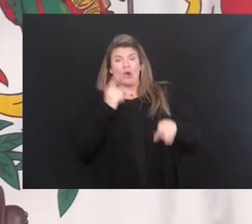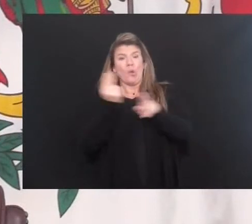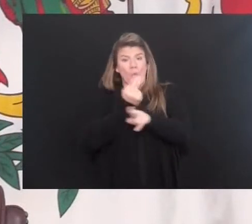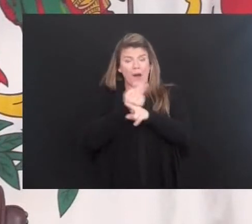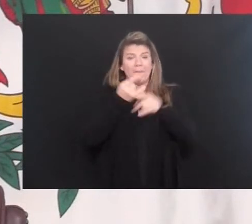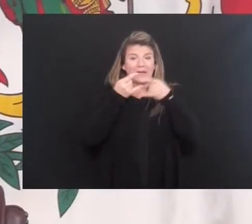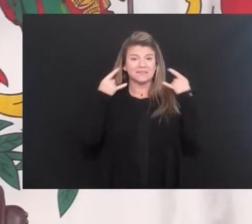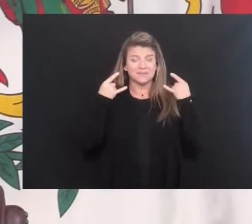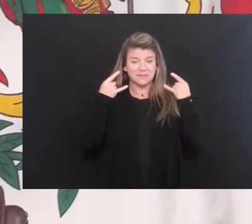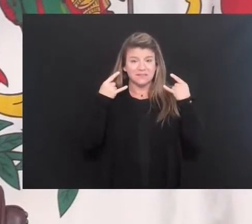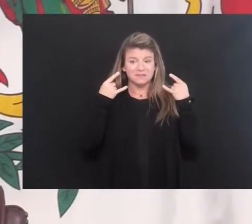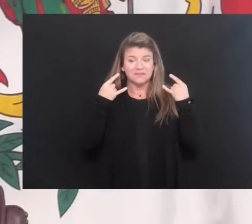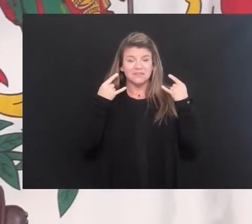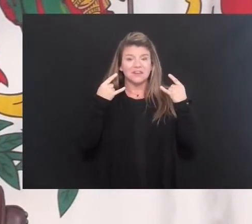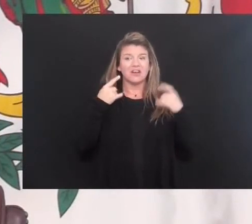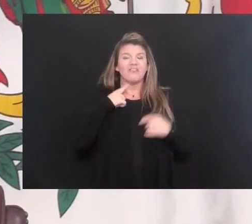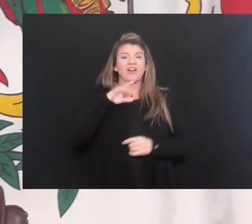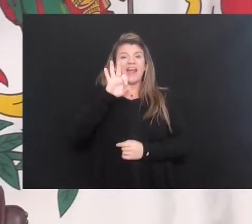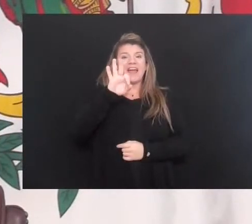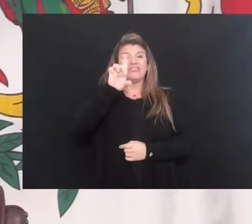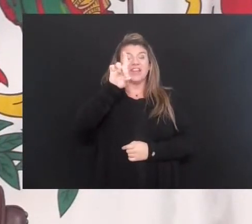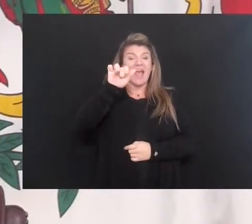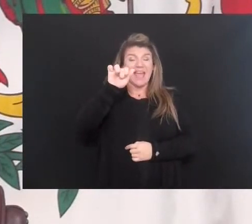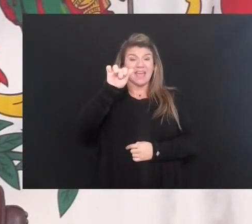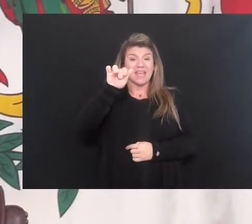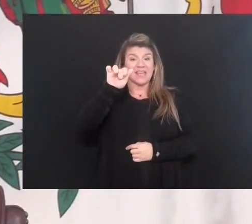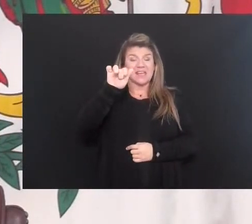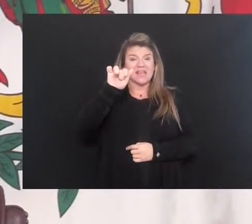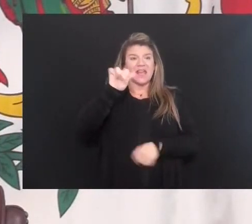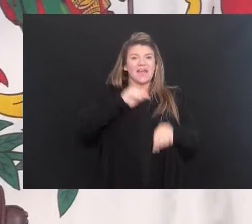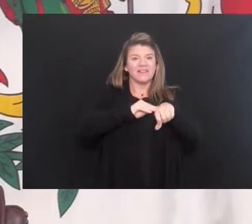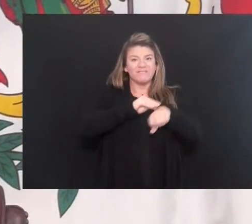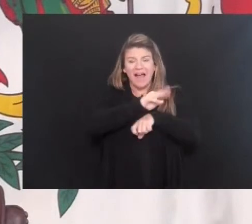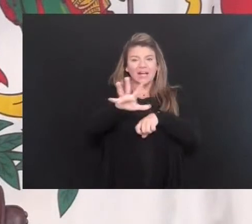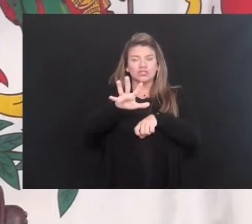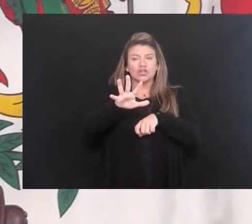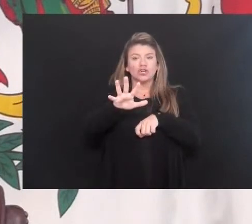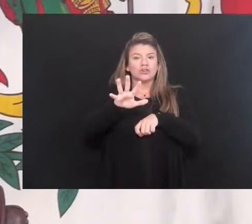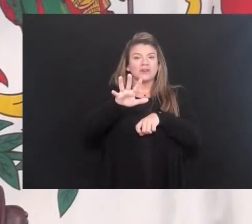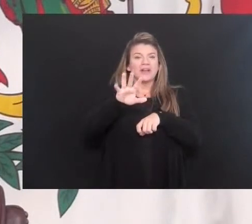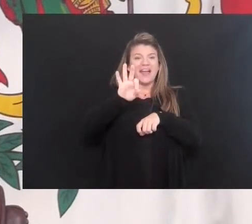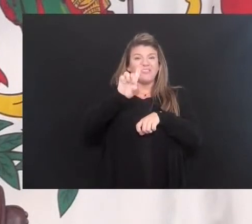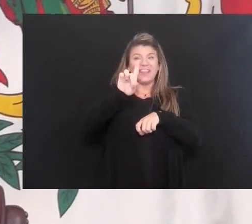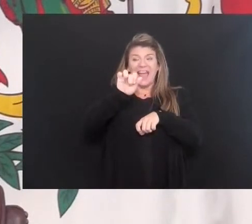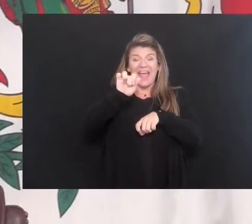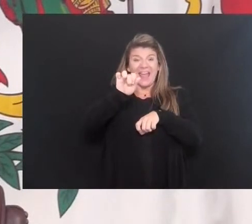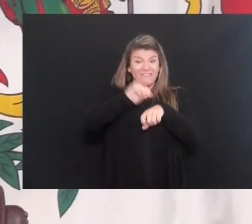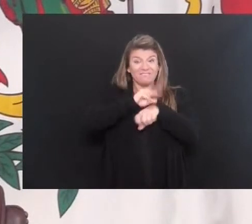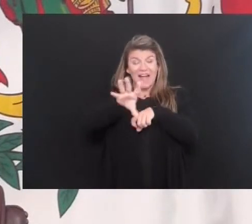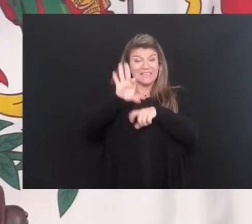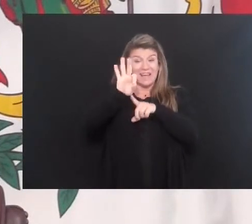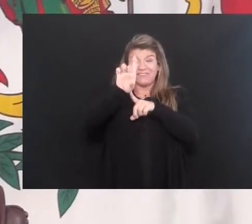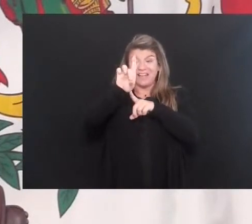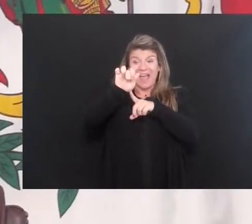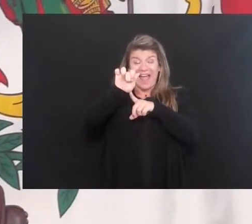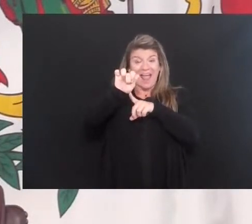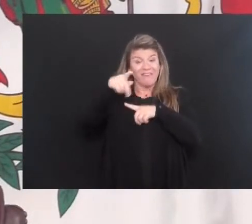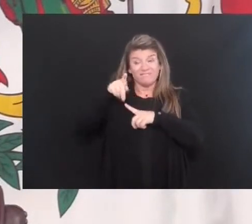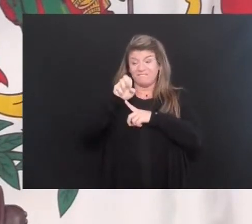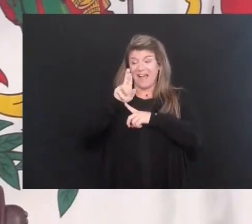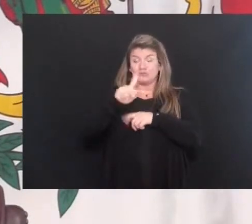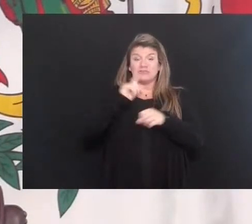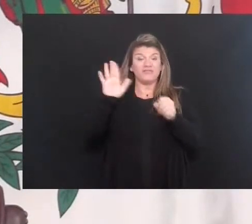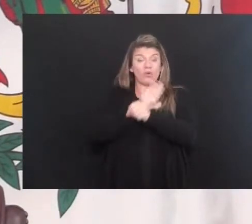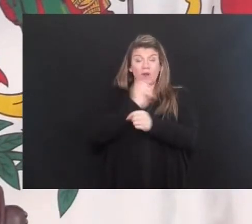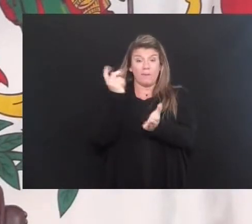If from the standpoint of the FDA, you know, Pfizer is fully approved, we're ready to go on the booster shots. We have